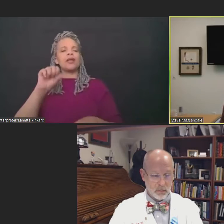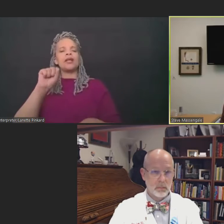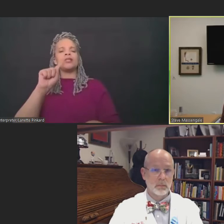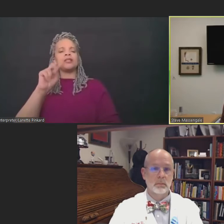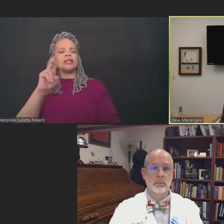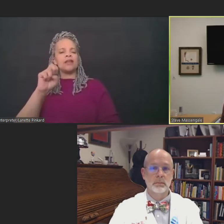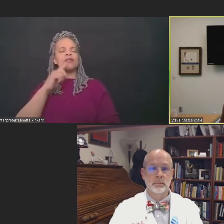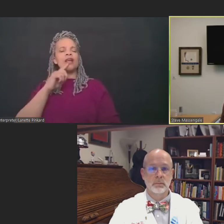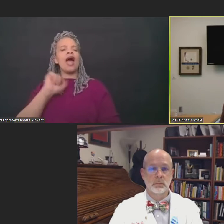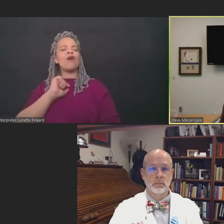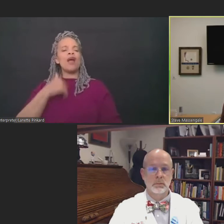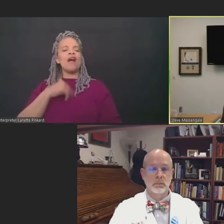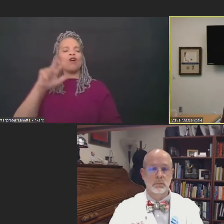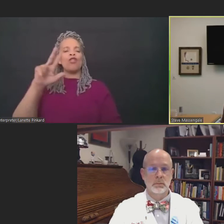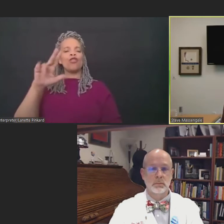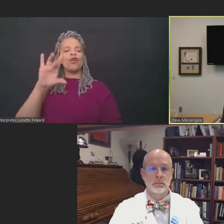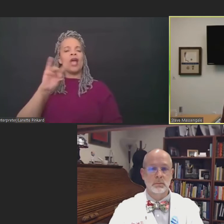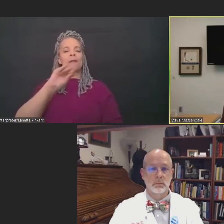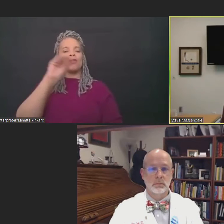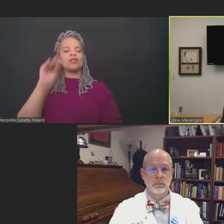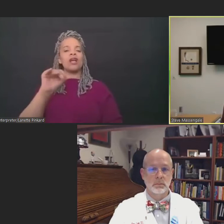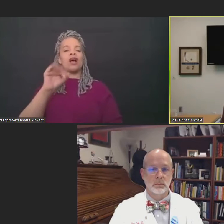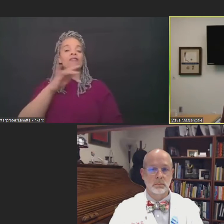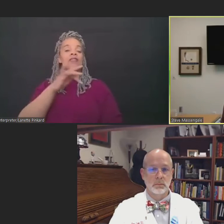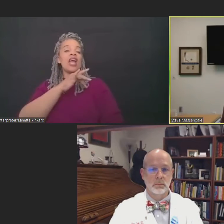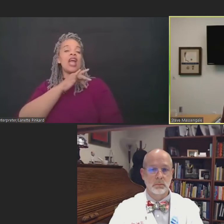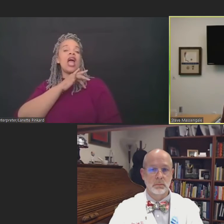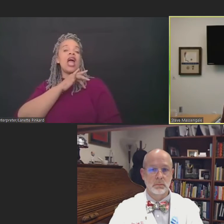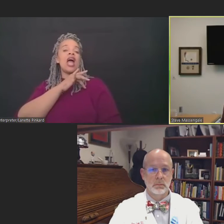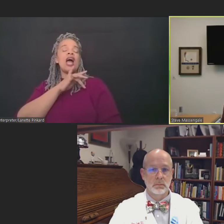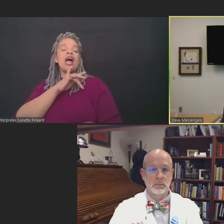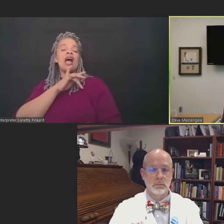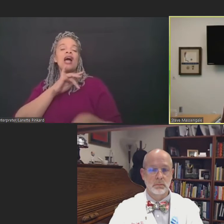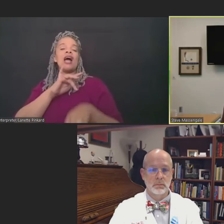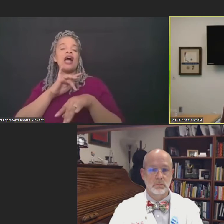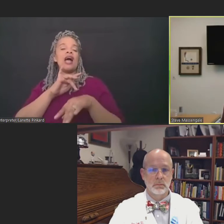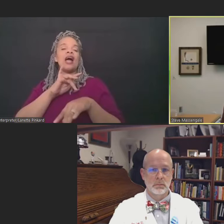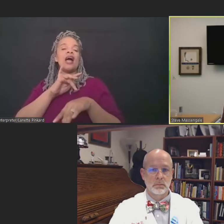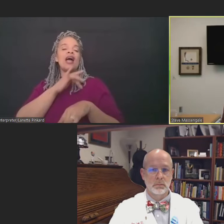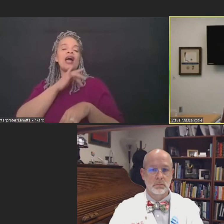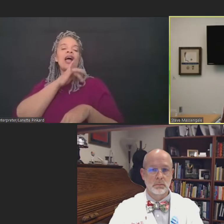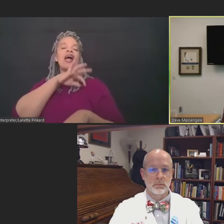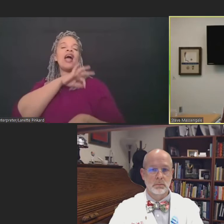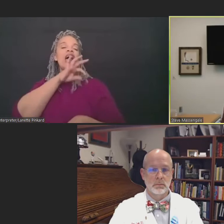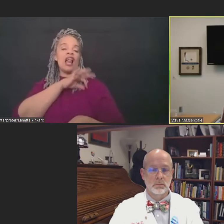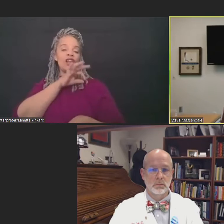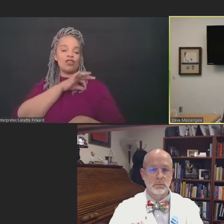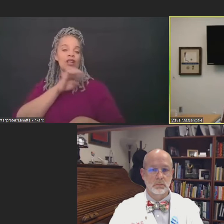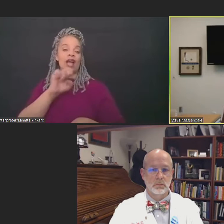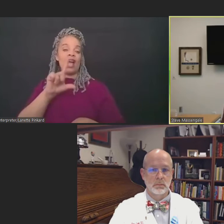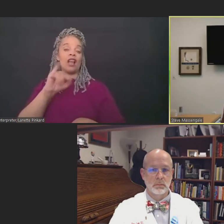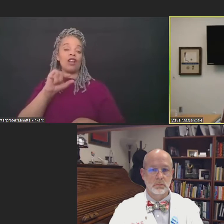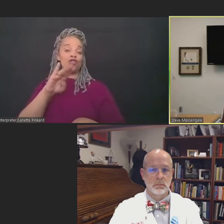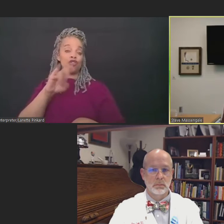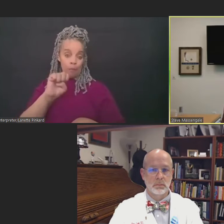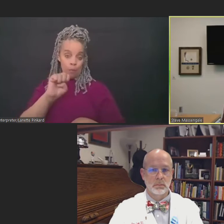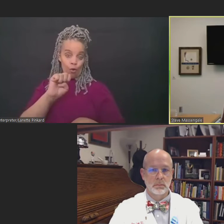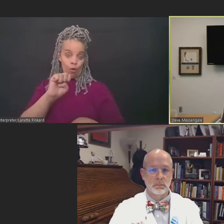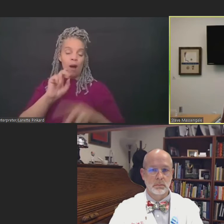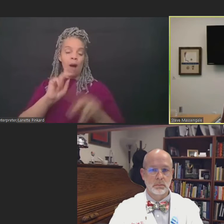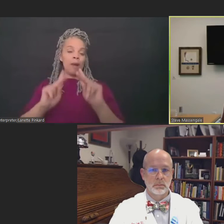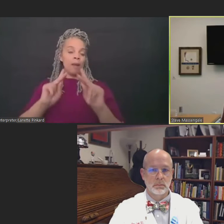have 38% of the eligible population in our community vaccinated. That's not 38% of total